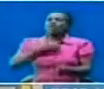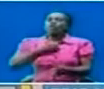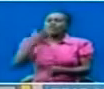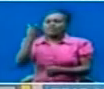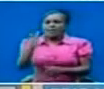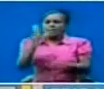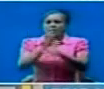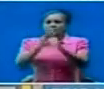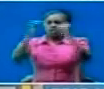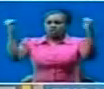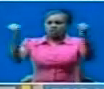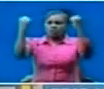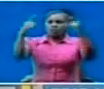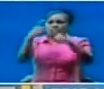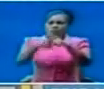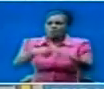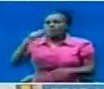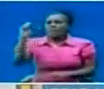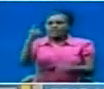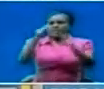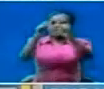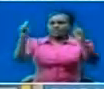a large chunk of the medals coming from the Kenyan